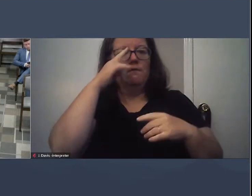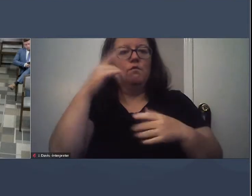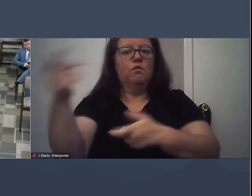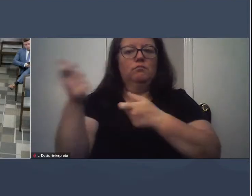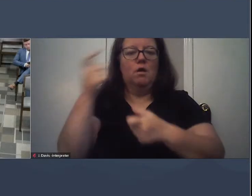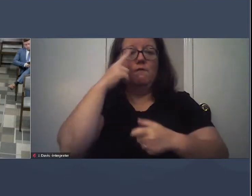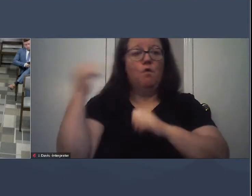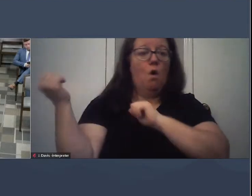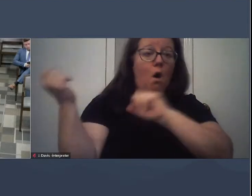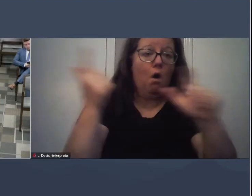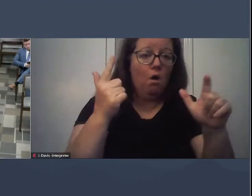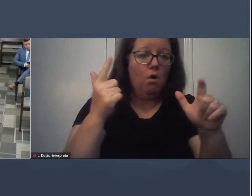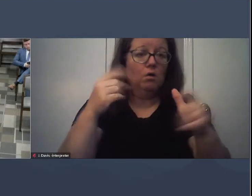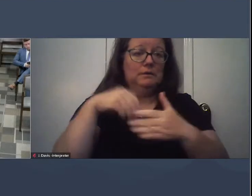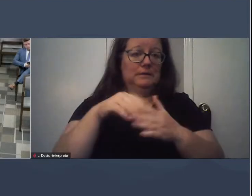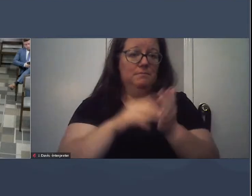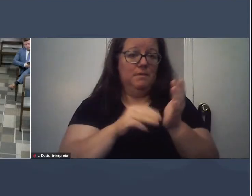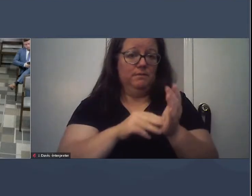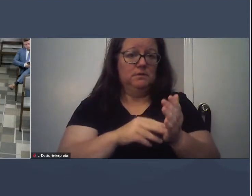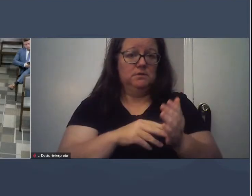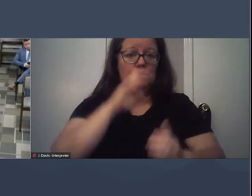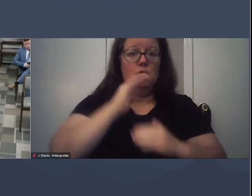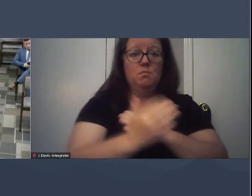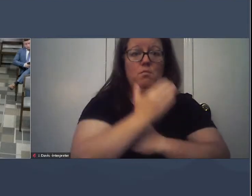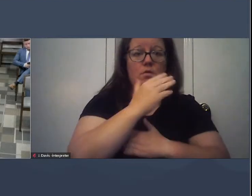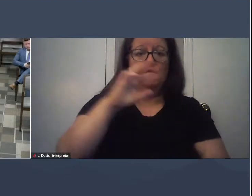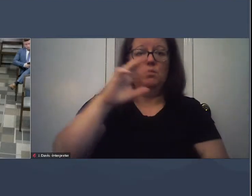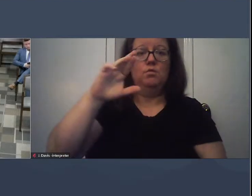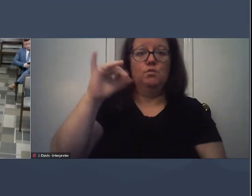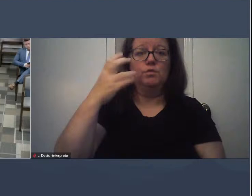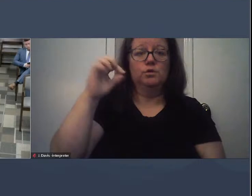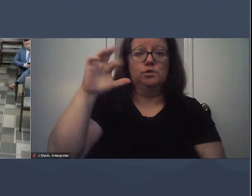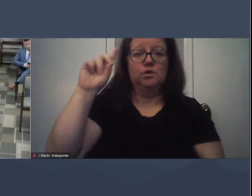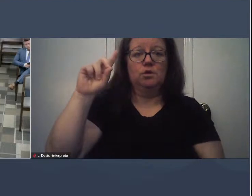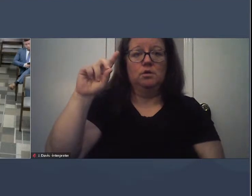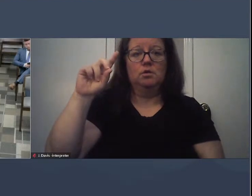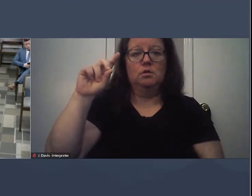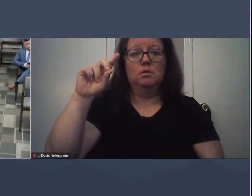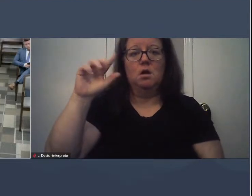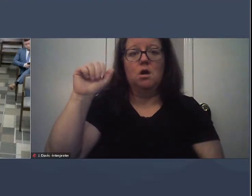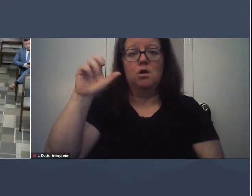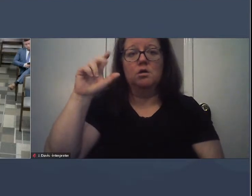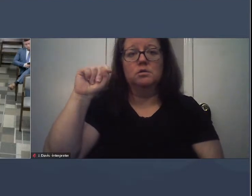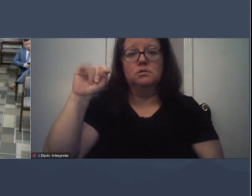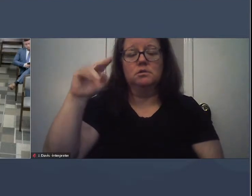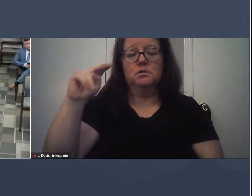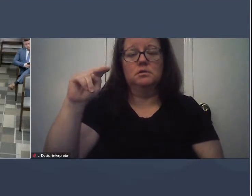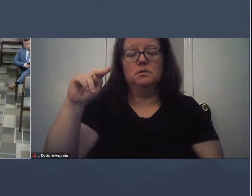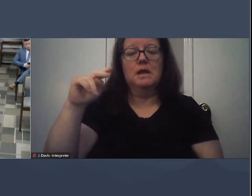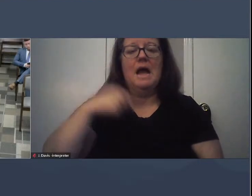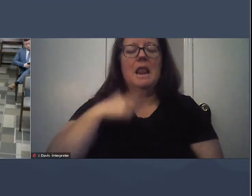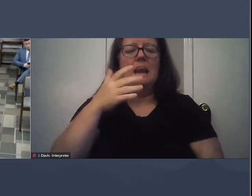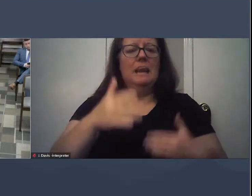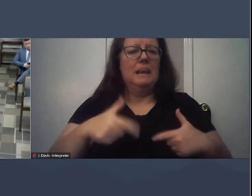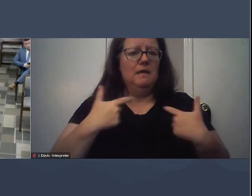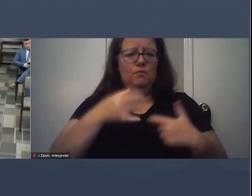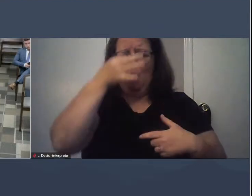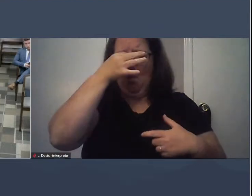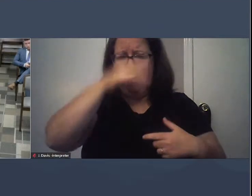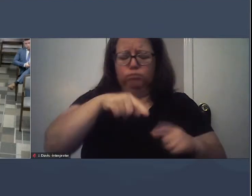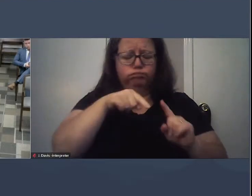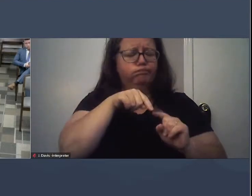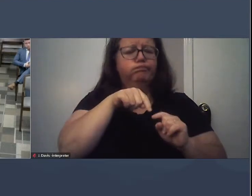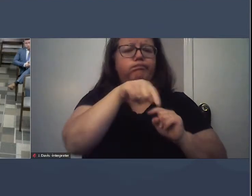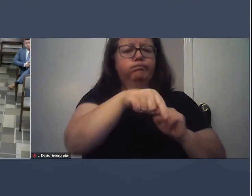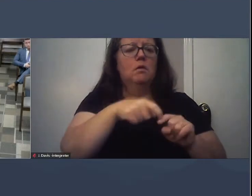Thank you. Good morning. I'm Rashawn Austin. I live at 377 Angela's, very convenient to Overton Park. For the